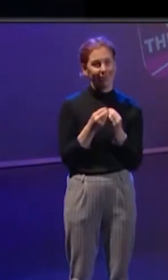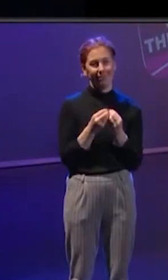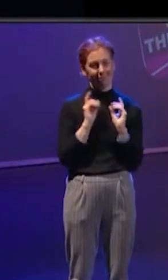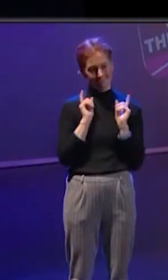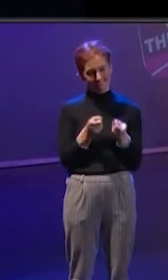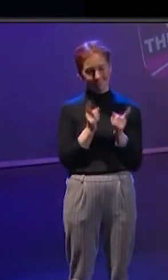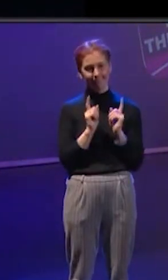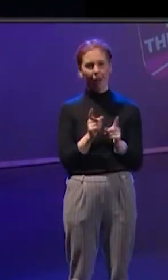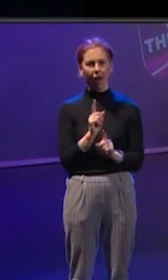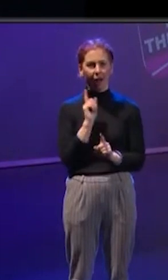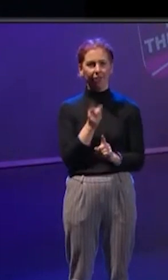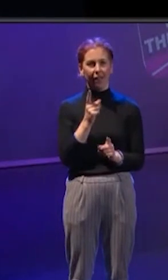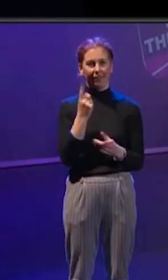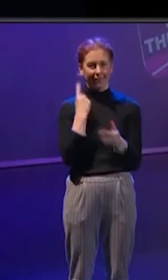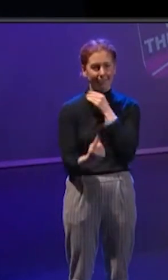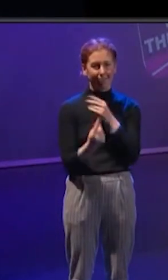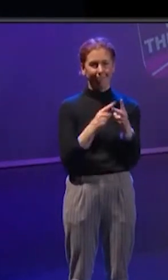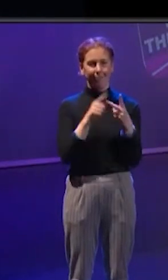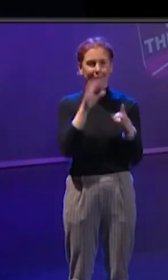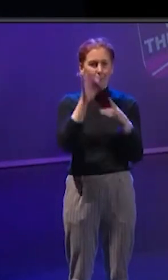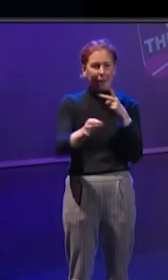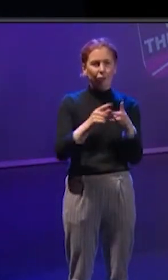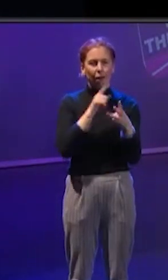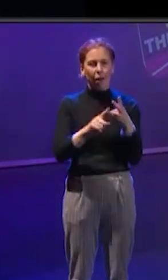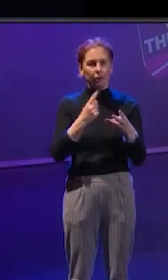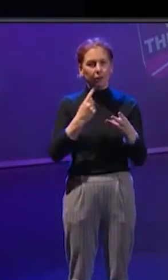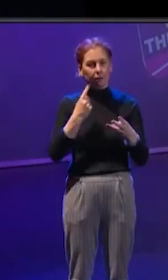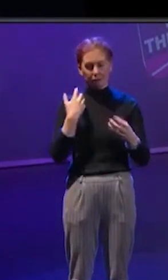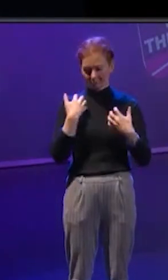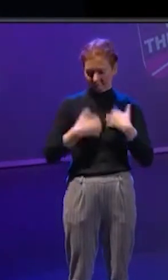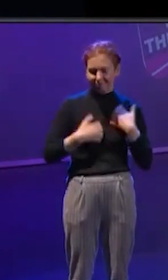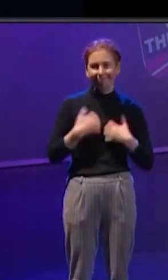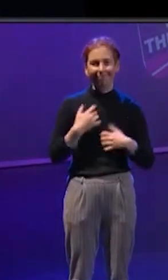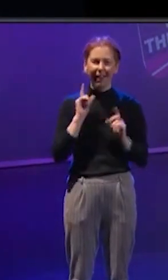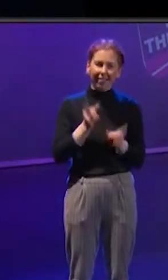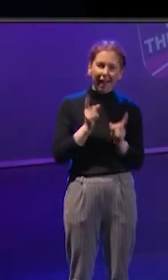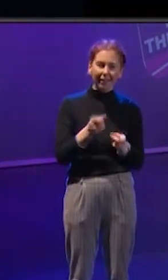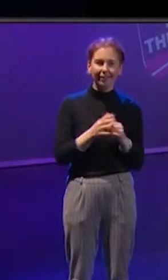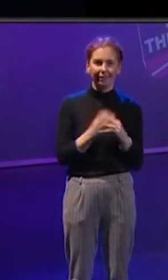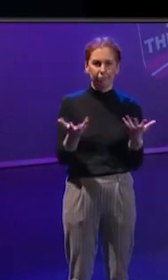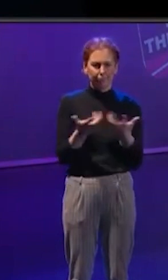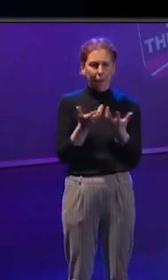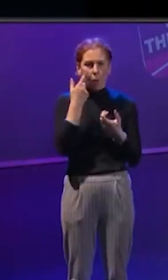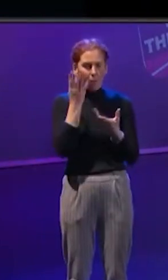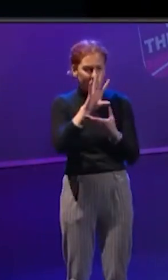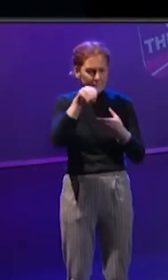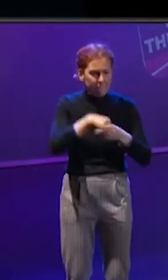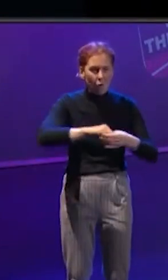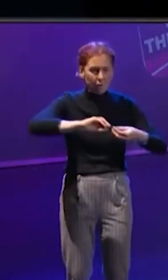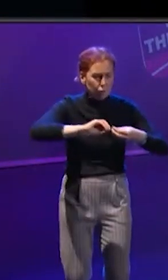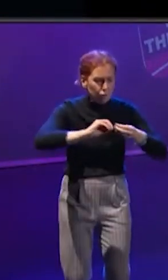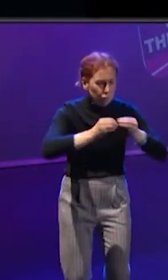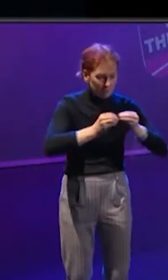so unique and so exciting and so special to really be a part of that the formation and the whole journey